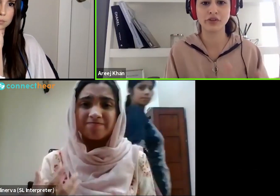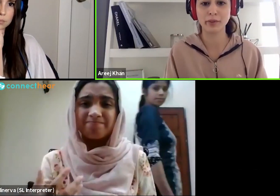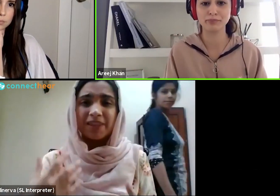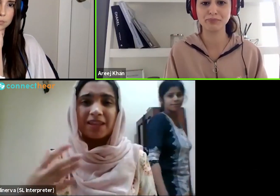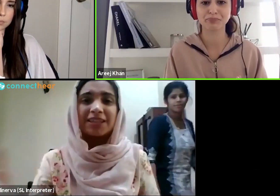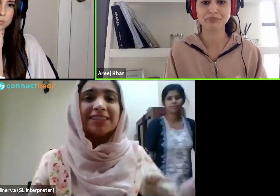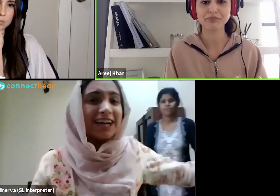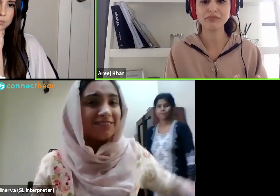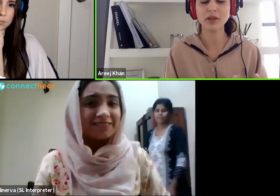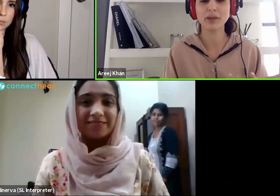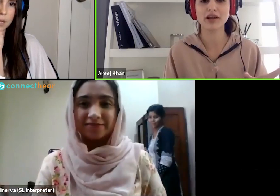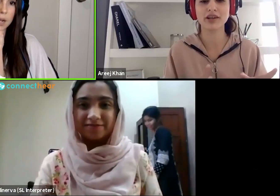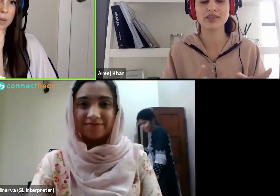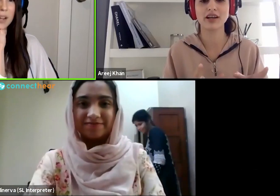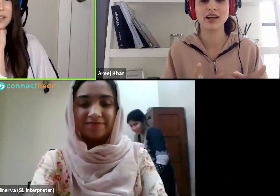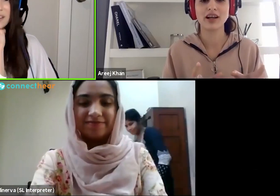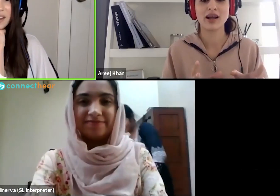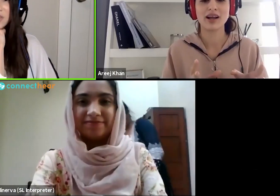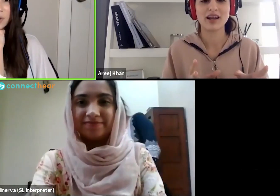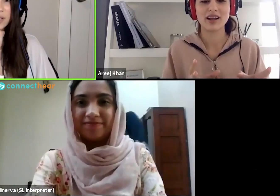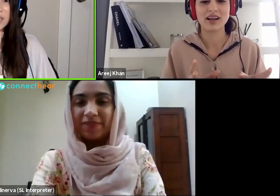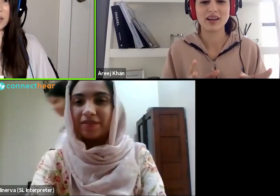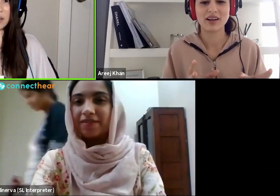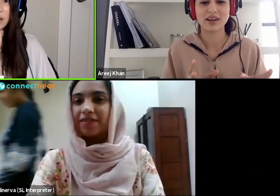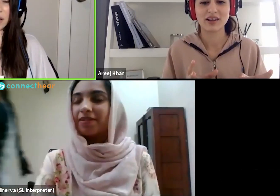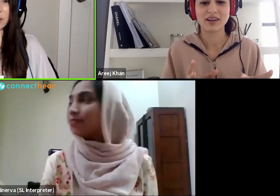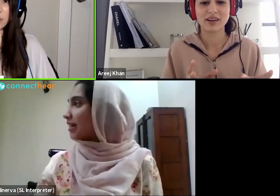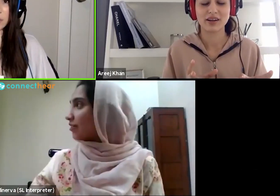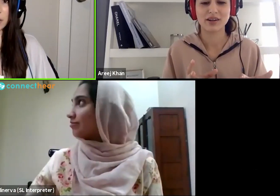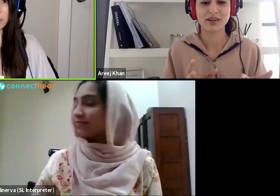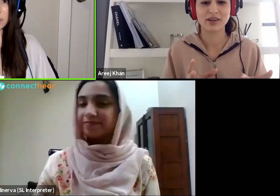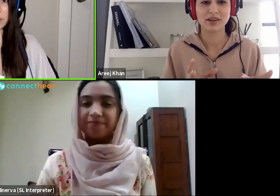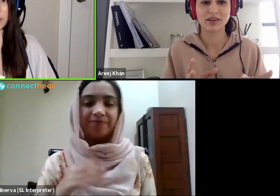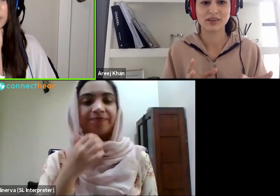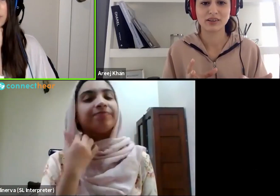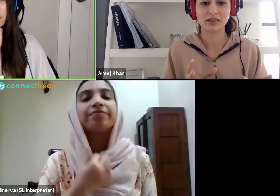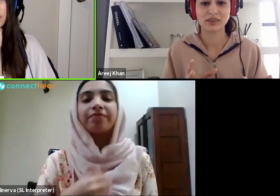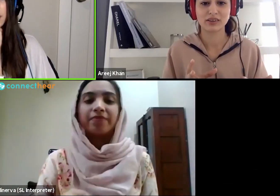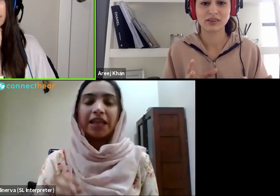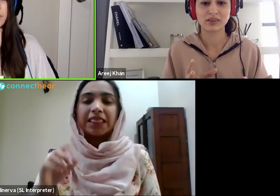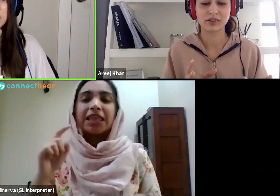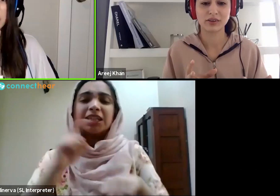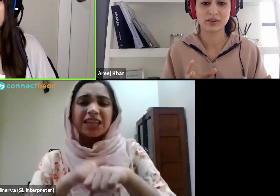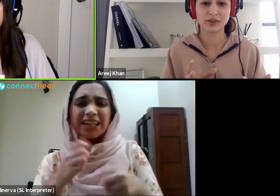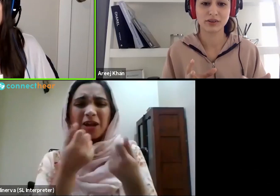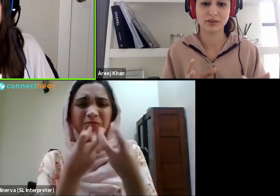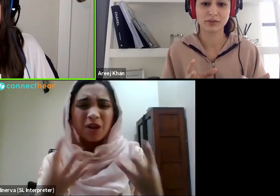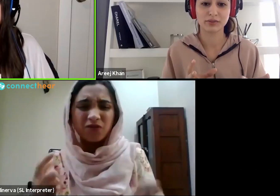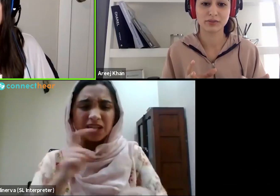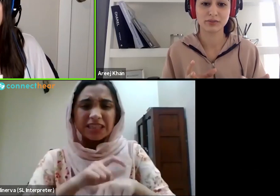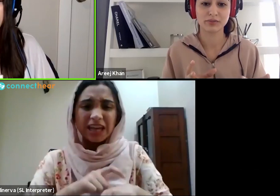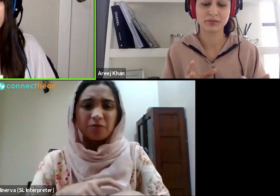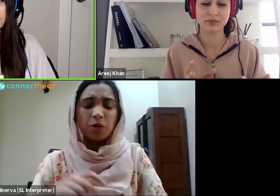burden on them? Because I think it's a natural instinct, sometimes, and there's times that I feel like even my own marriage,